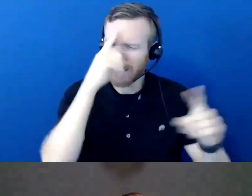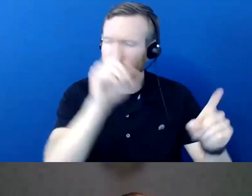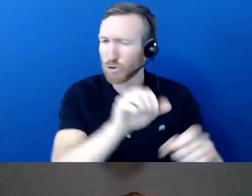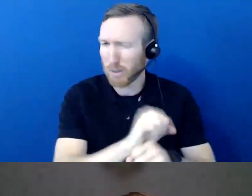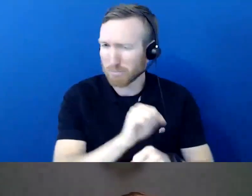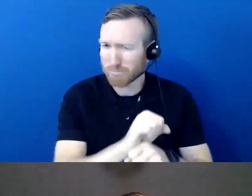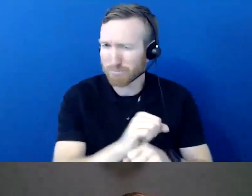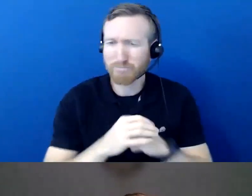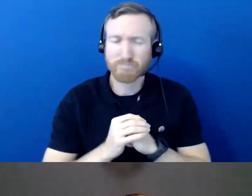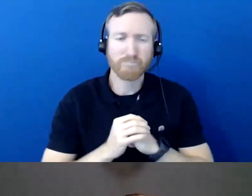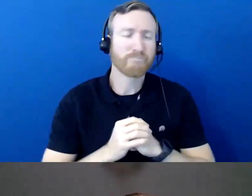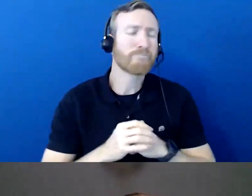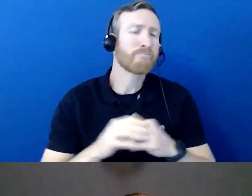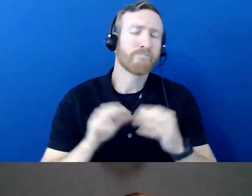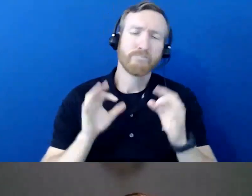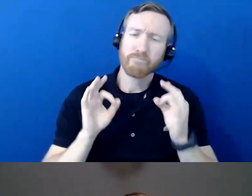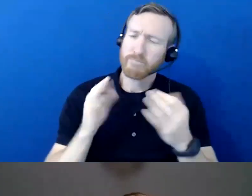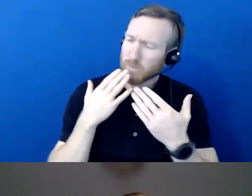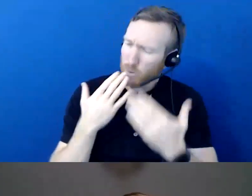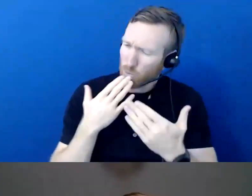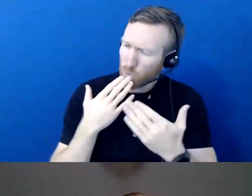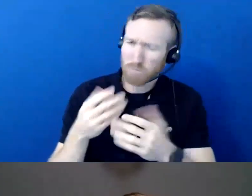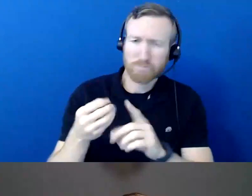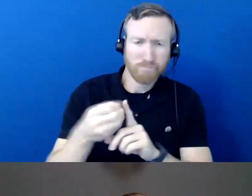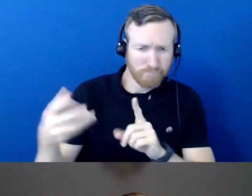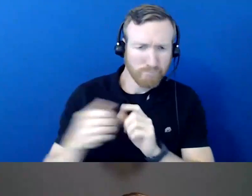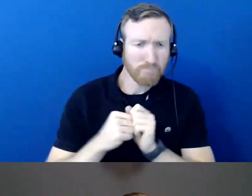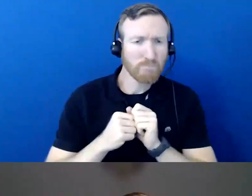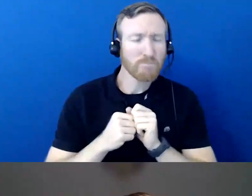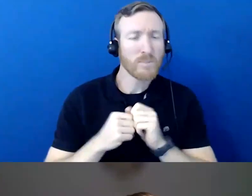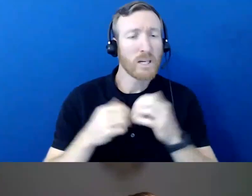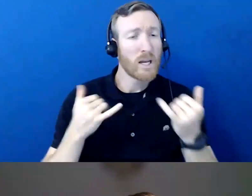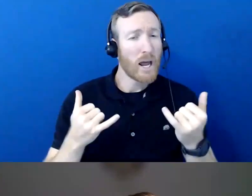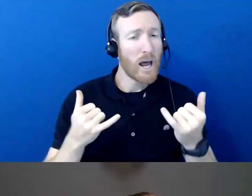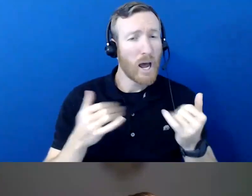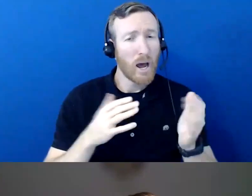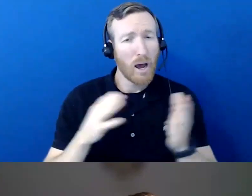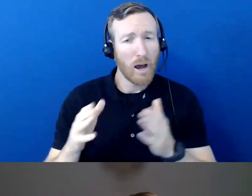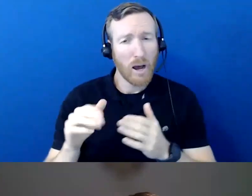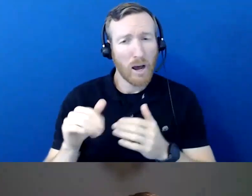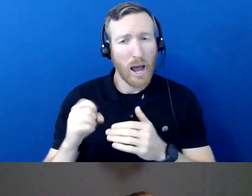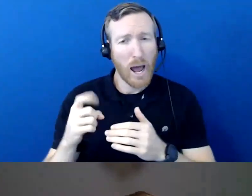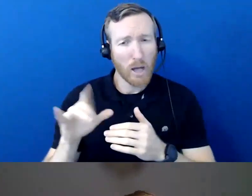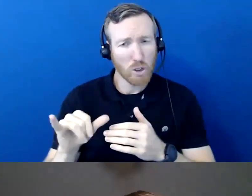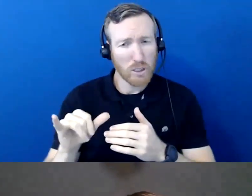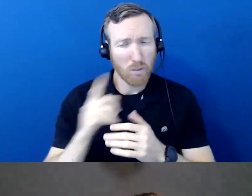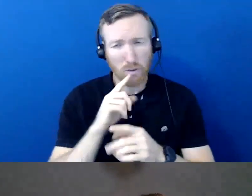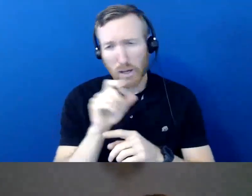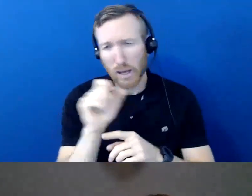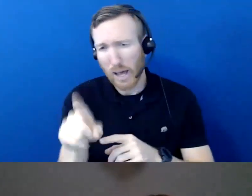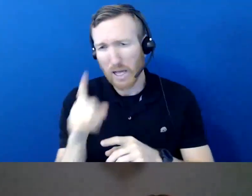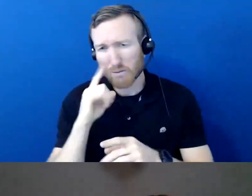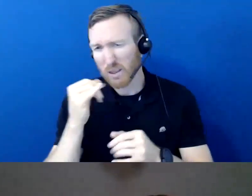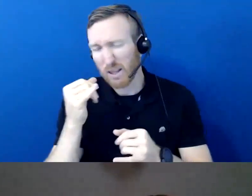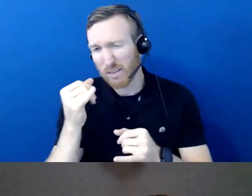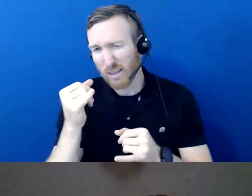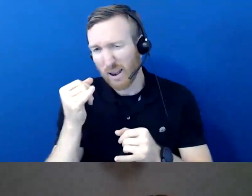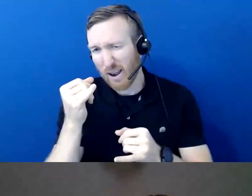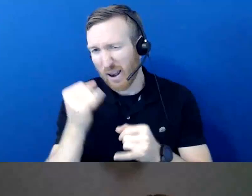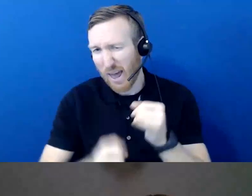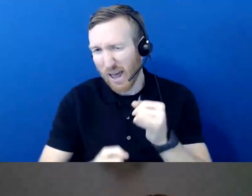Great. Excellent. Thank you, Misty. Ashley, I'm going to turn to you for the last words in